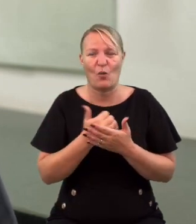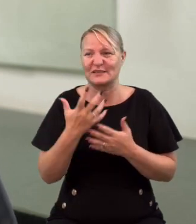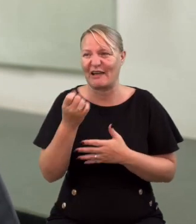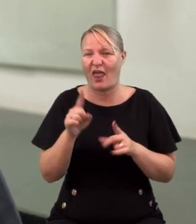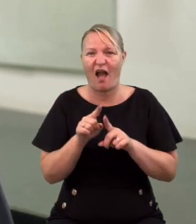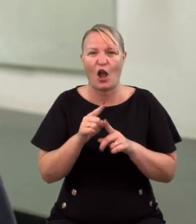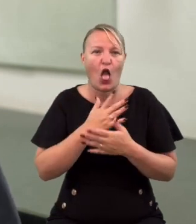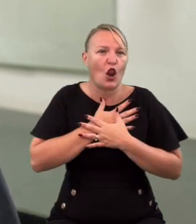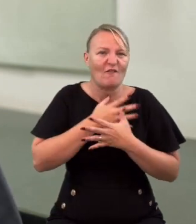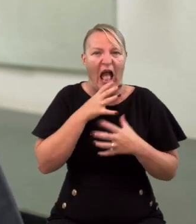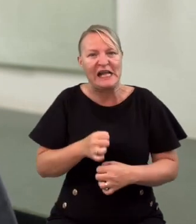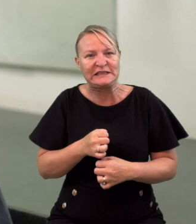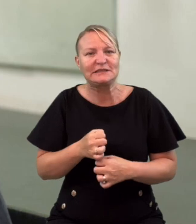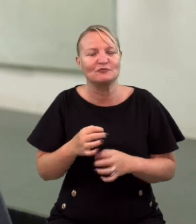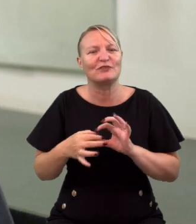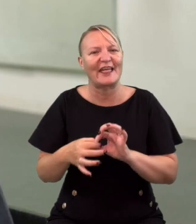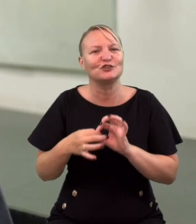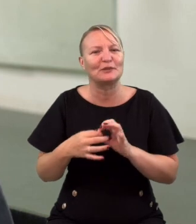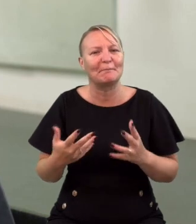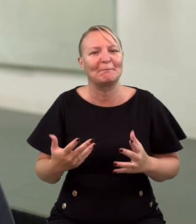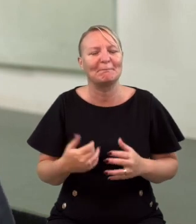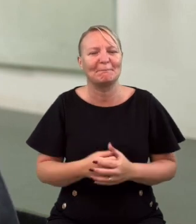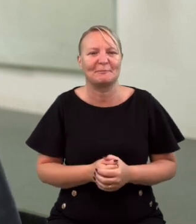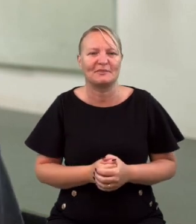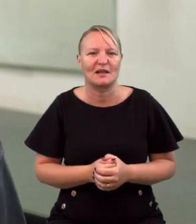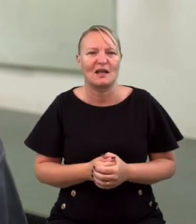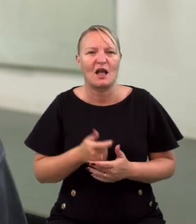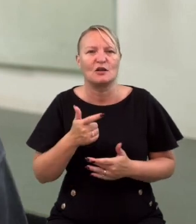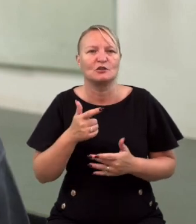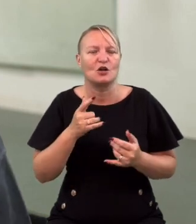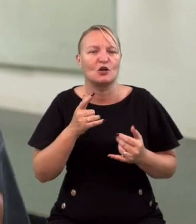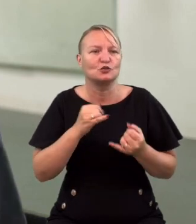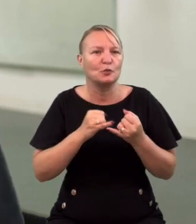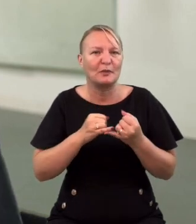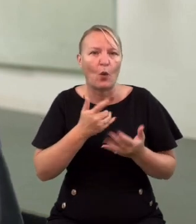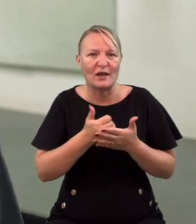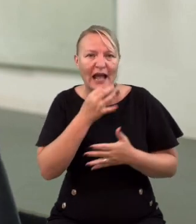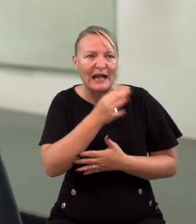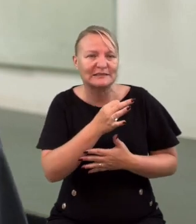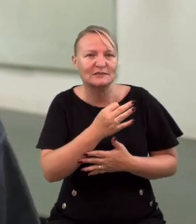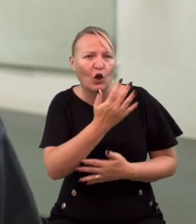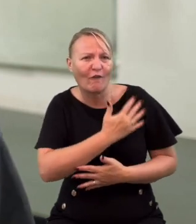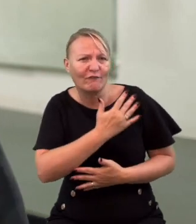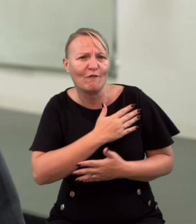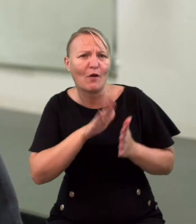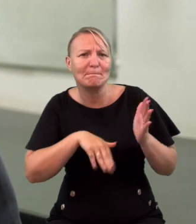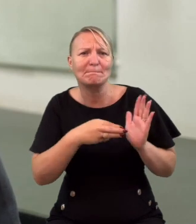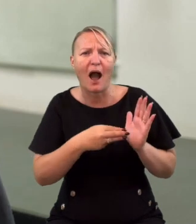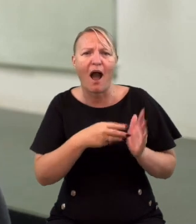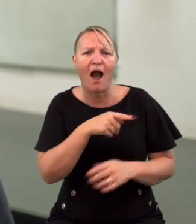like almost like a love-hate relationship, and Subi always, you know, wants to find comfort in Ma,